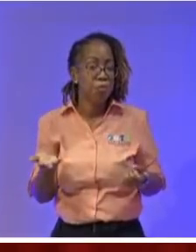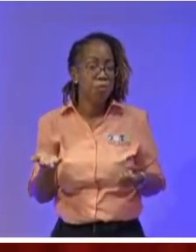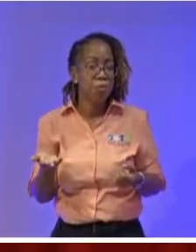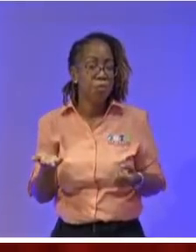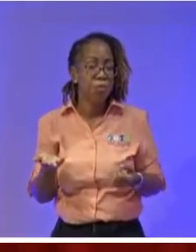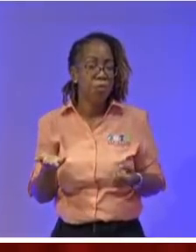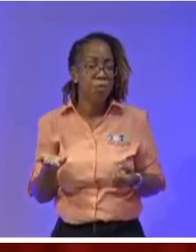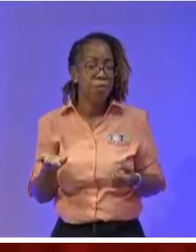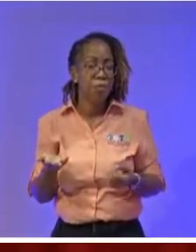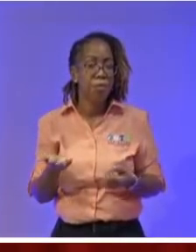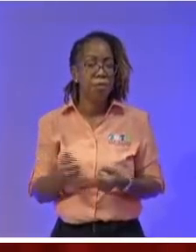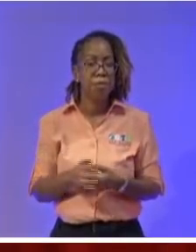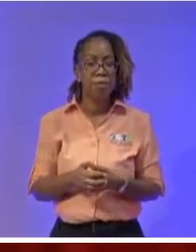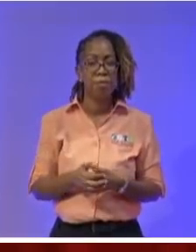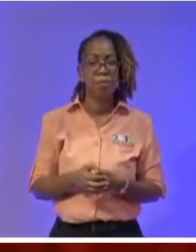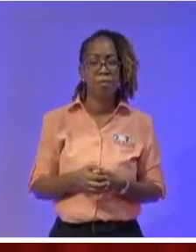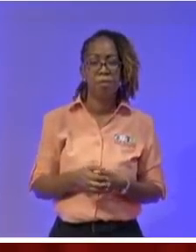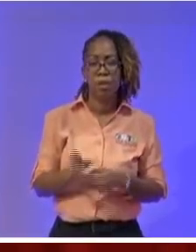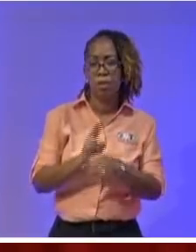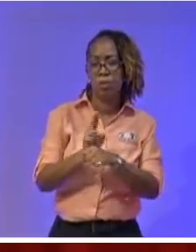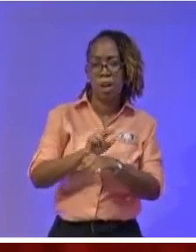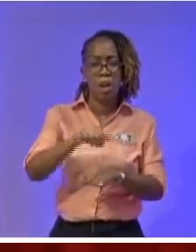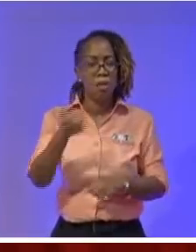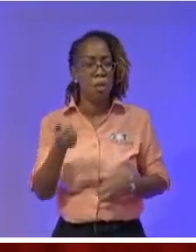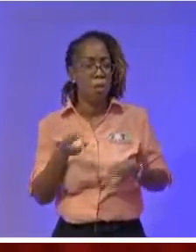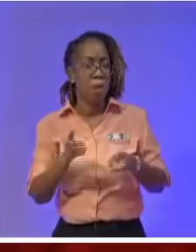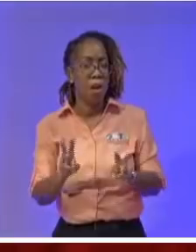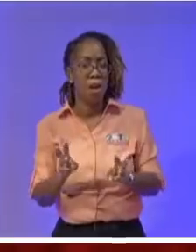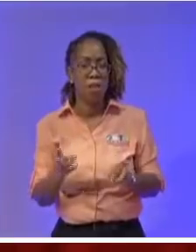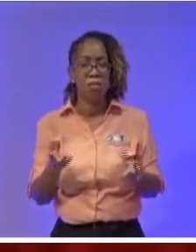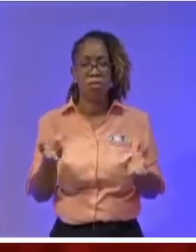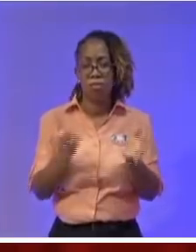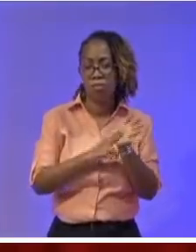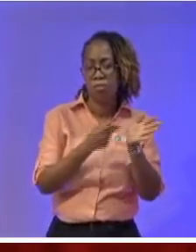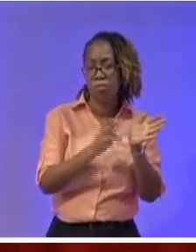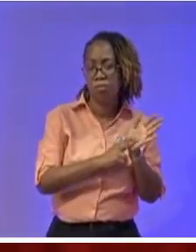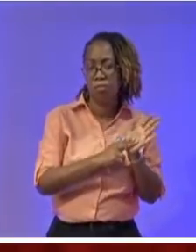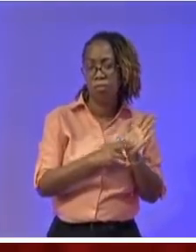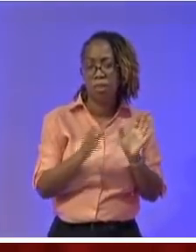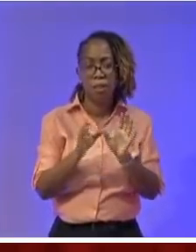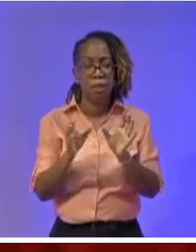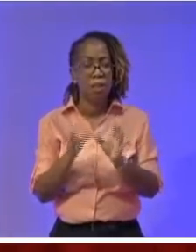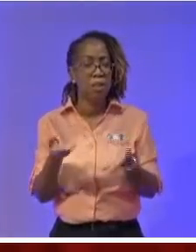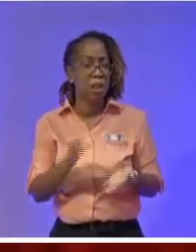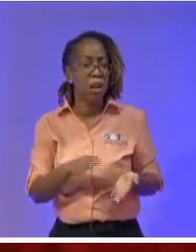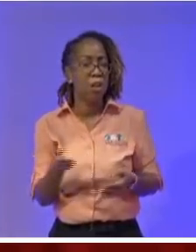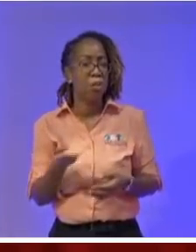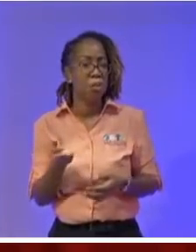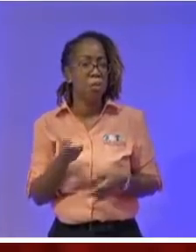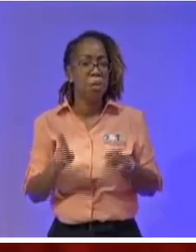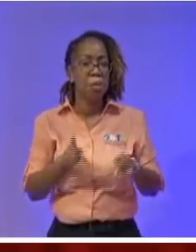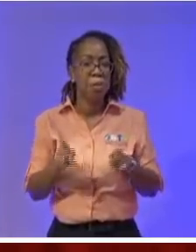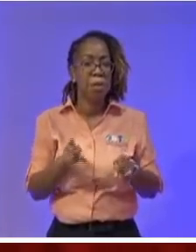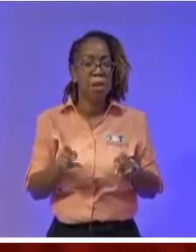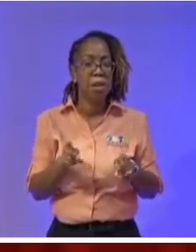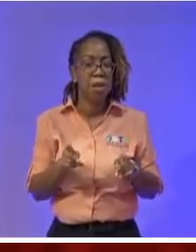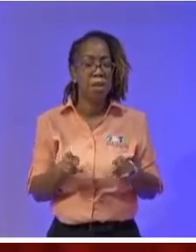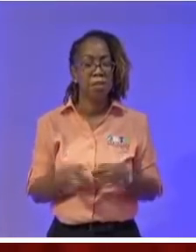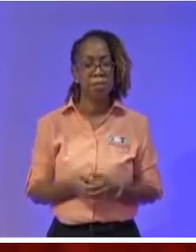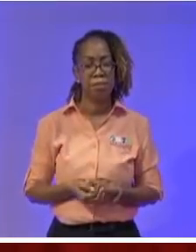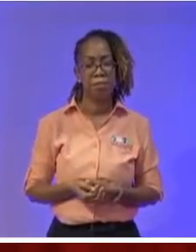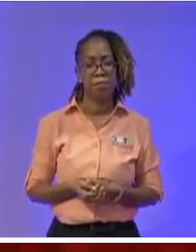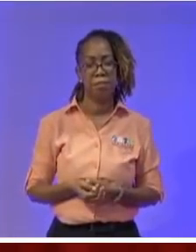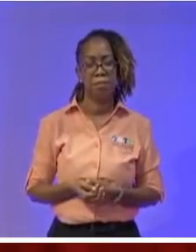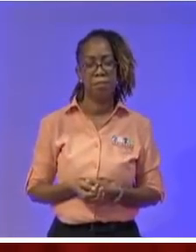question. Second question is to the Minister. Minister, do we have any update on the actual figures? It was stated that